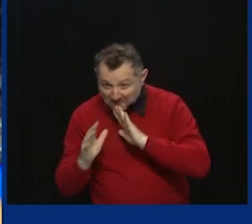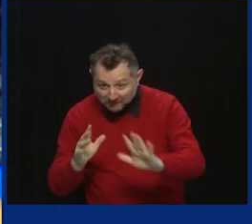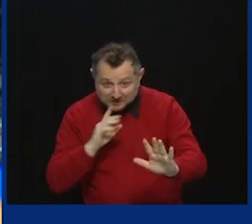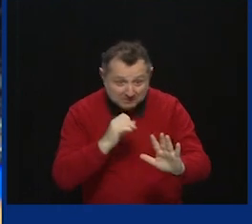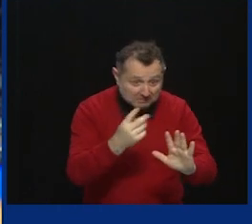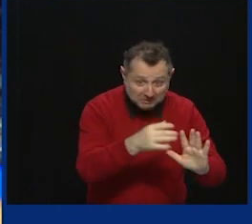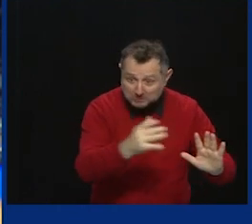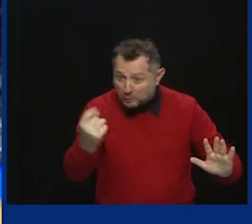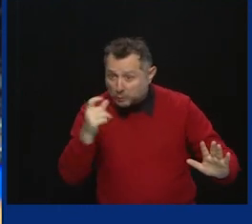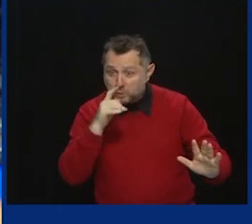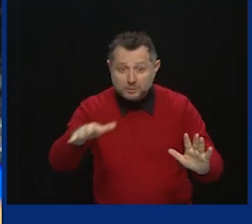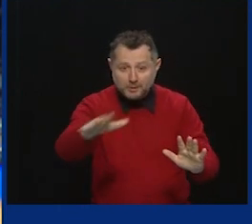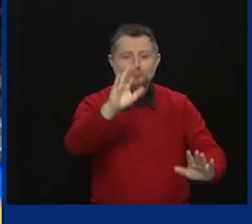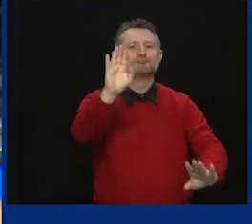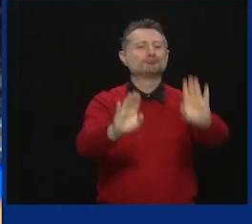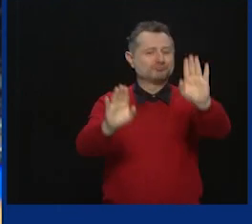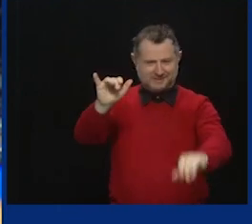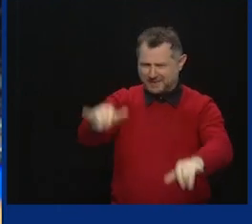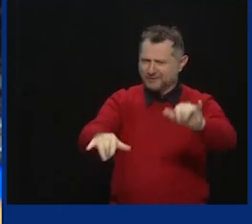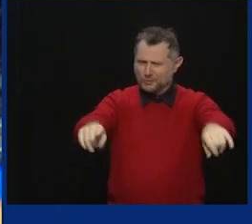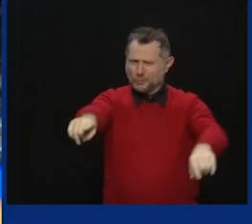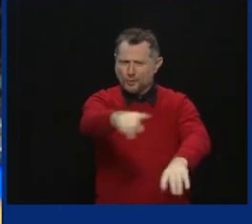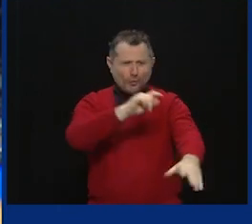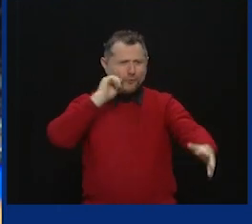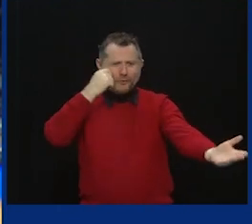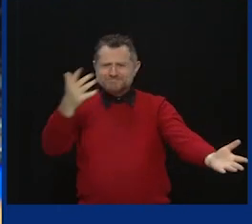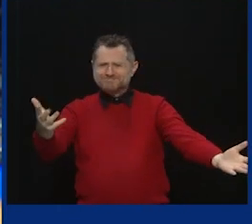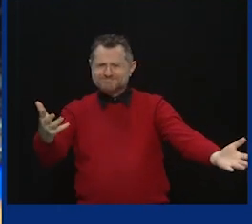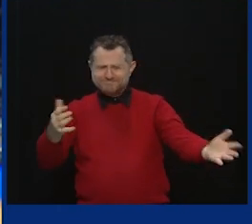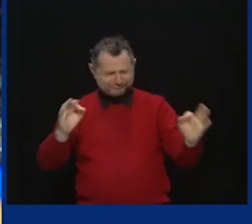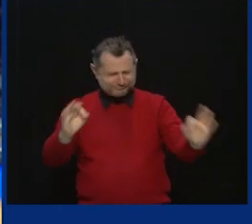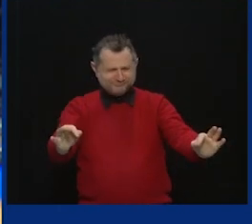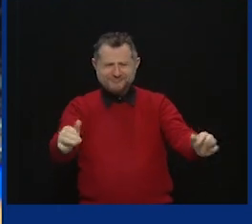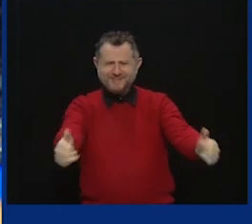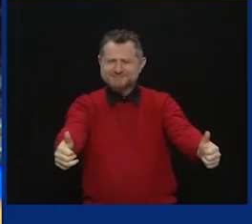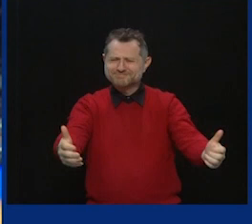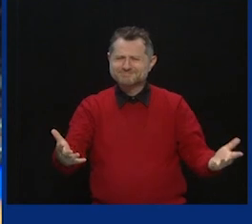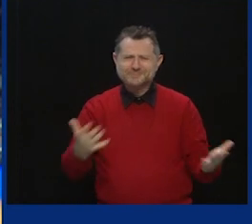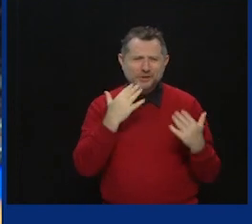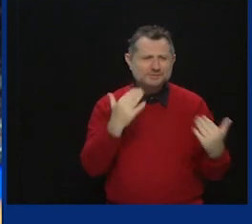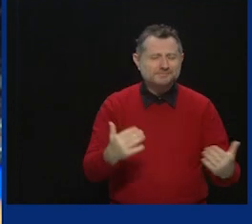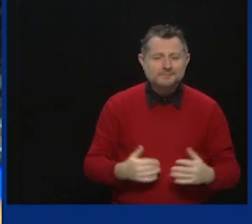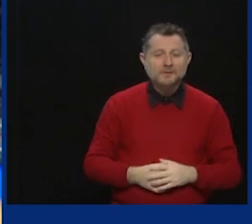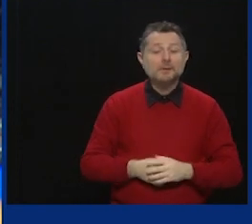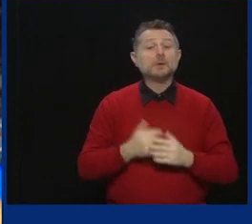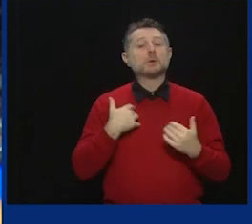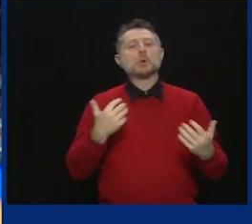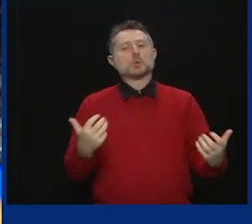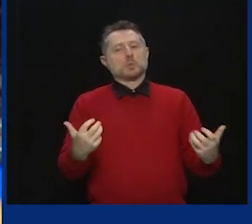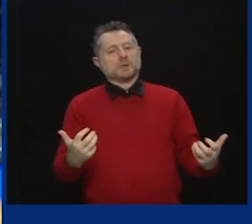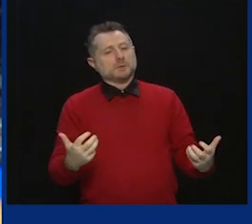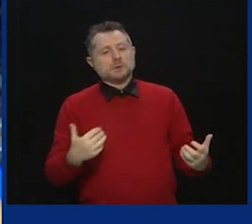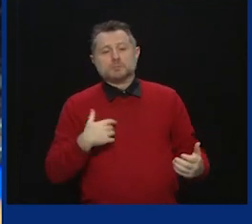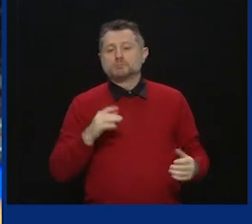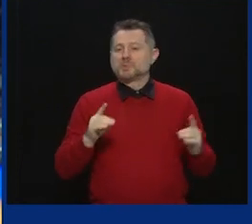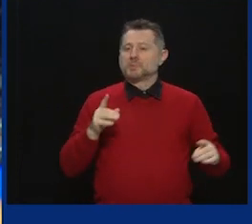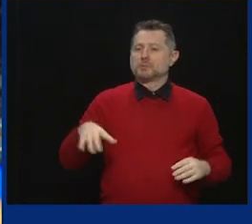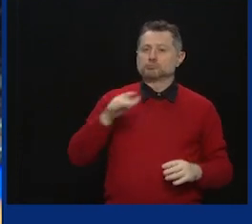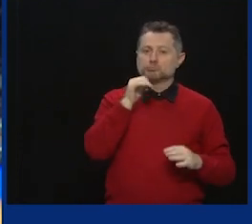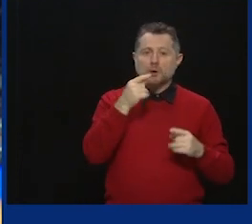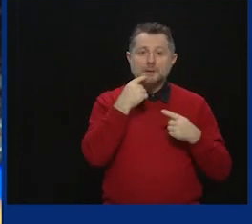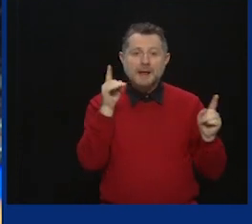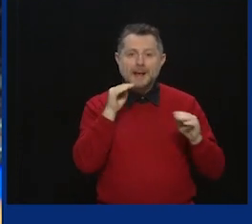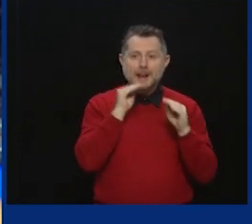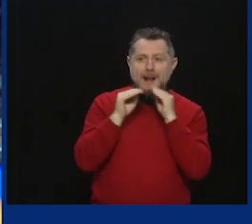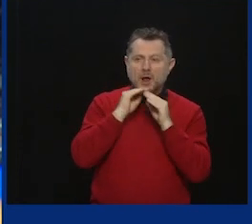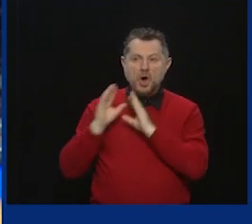that? How about that? Well, that's very cool. We also want to make sure that people aren't telling lies about the vaccine, so we